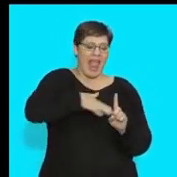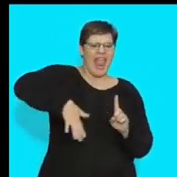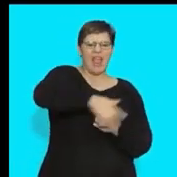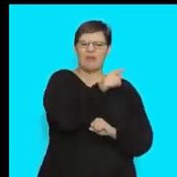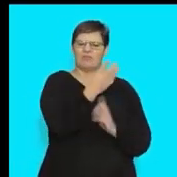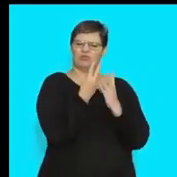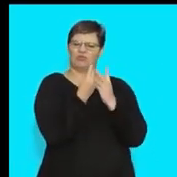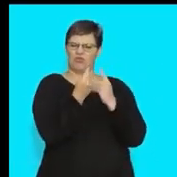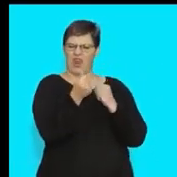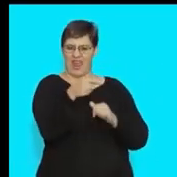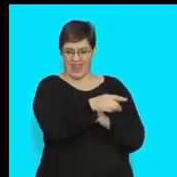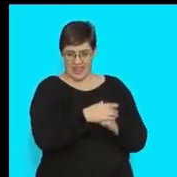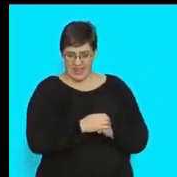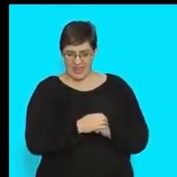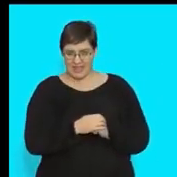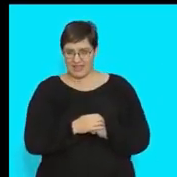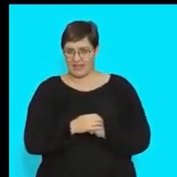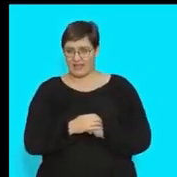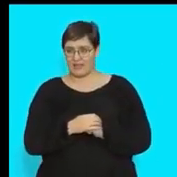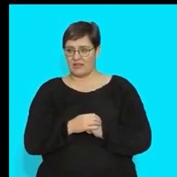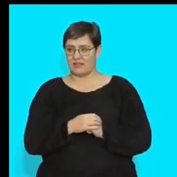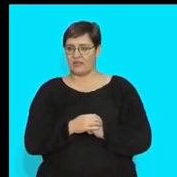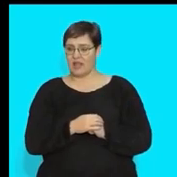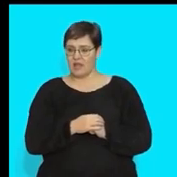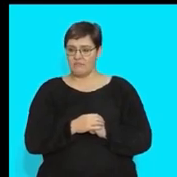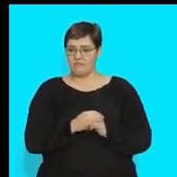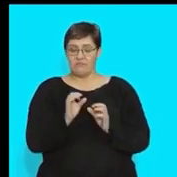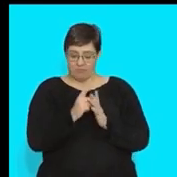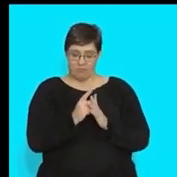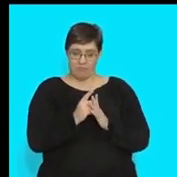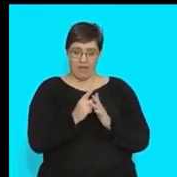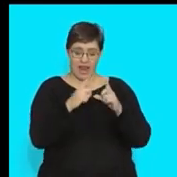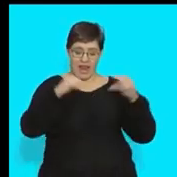do. When I make my leaf smaller,